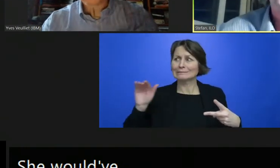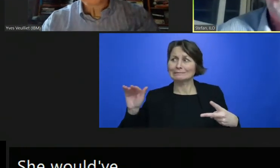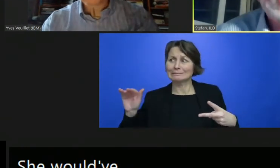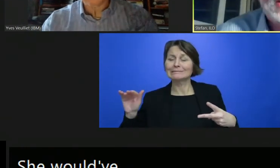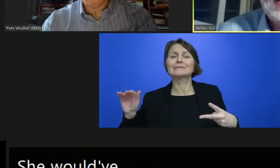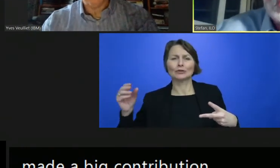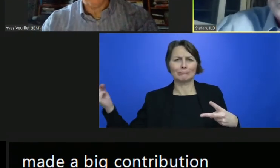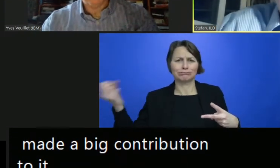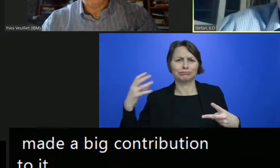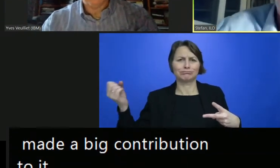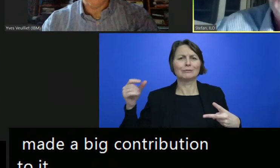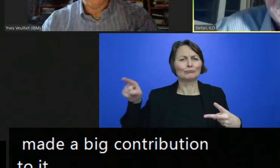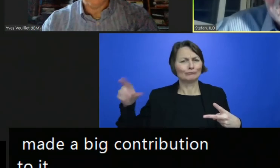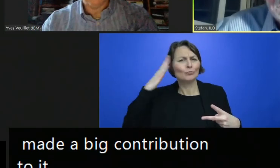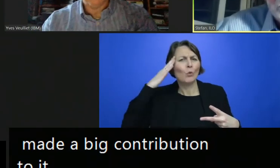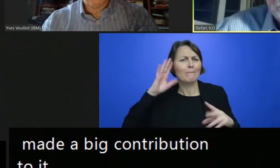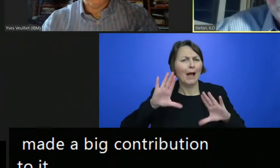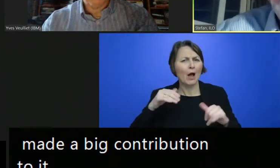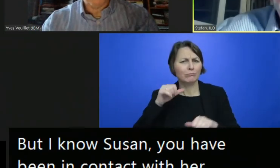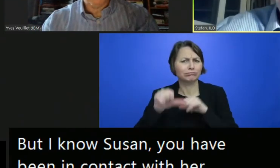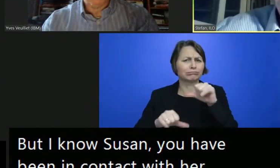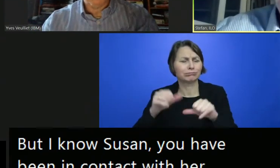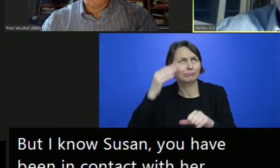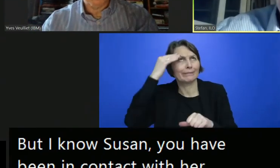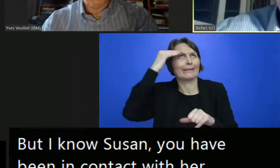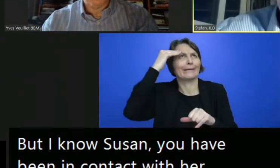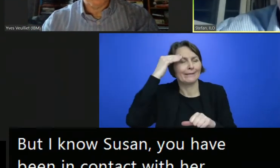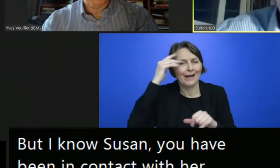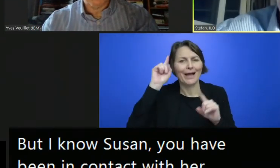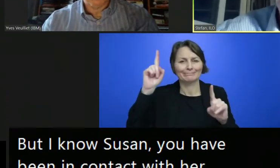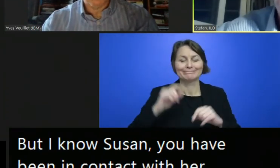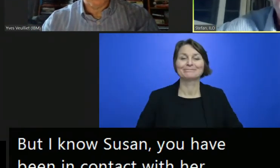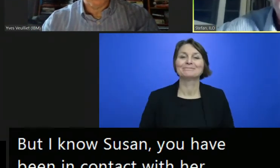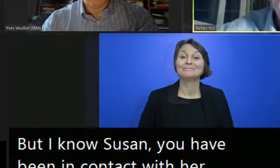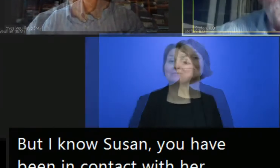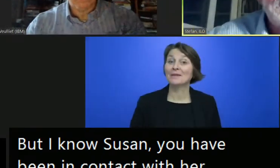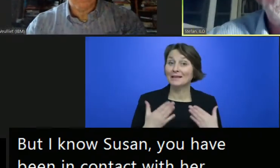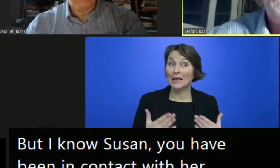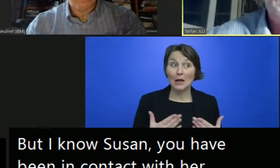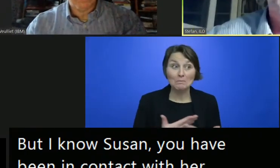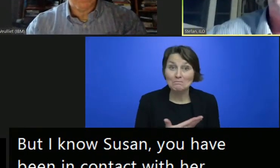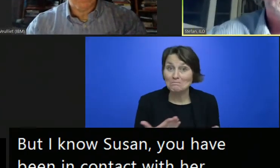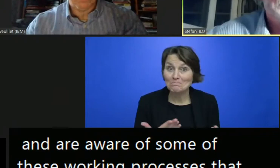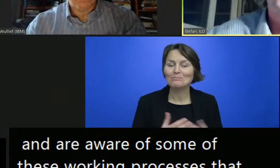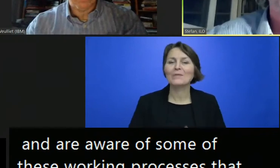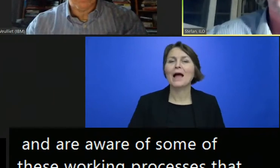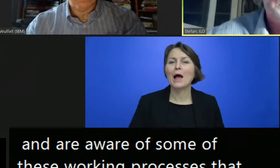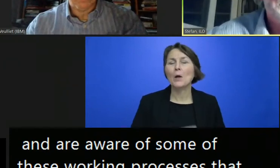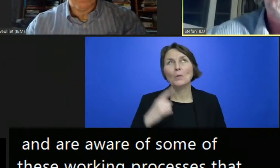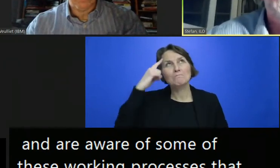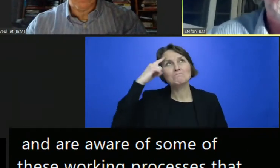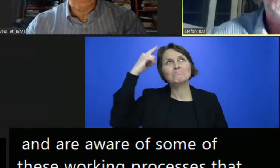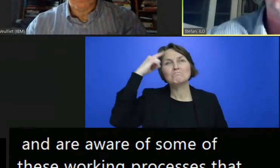working process in progress that that Susan you mentioned. Perhaps what I would suggest now, I will come up with a few questions to both